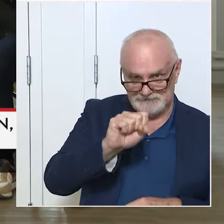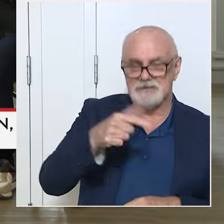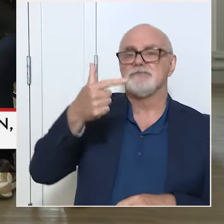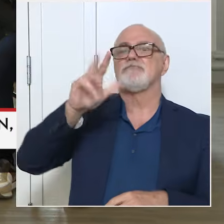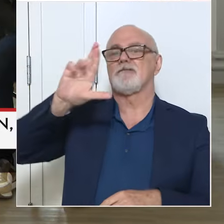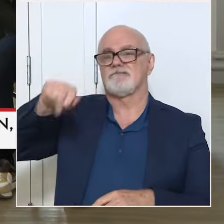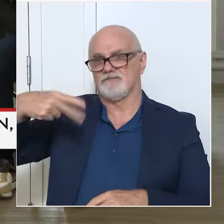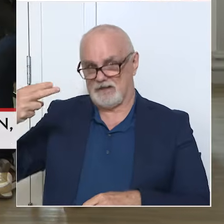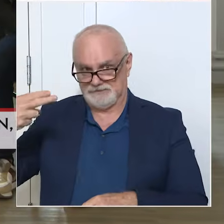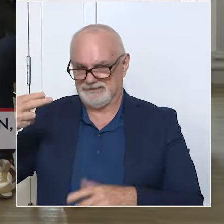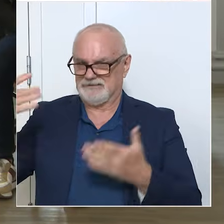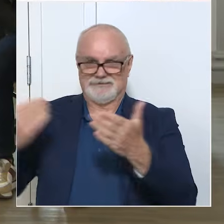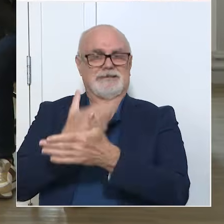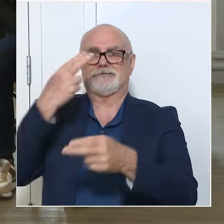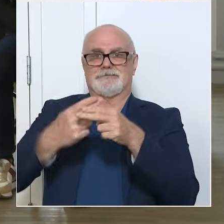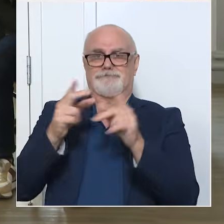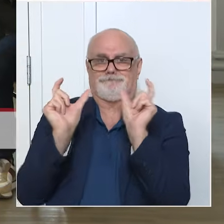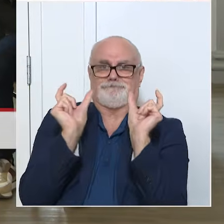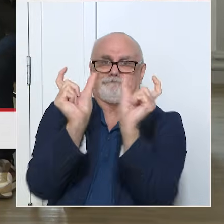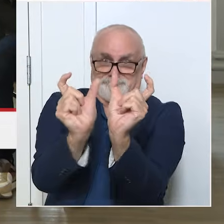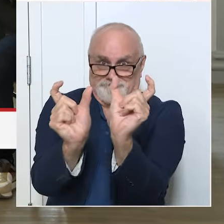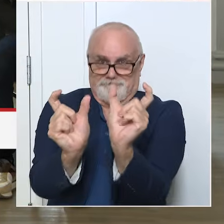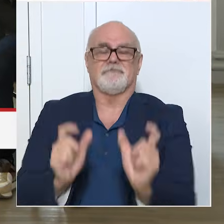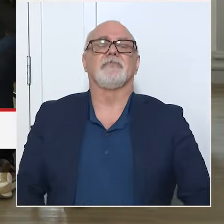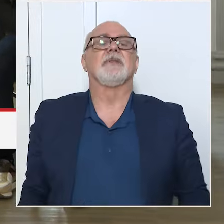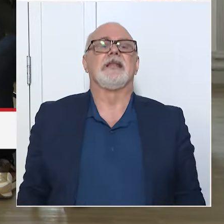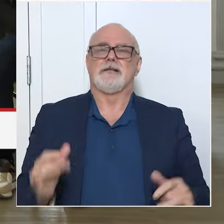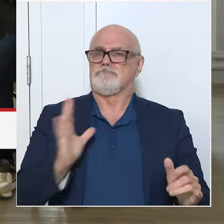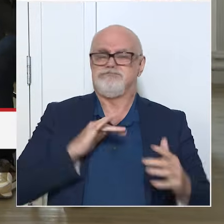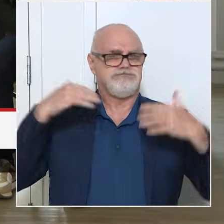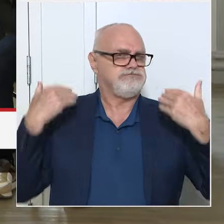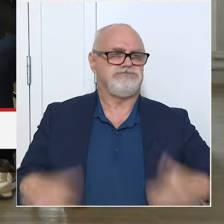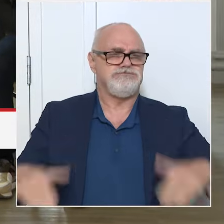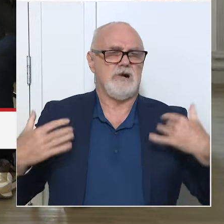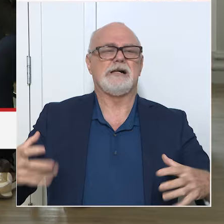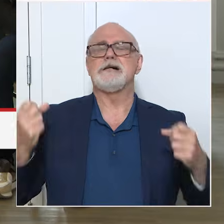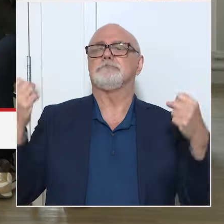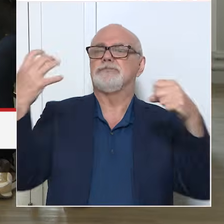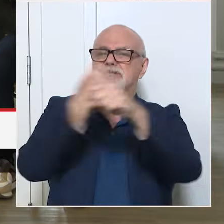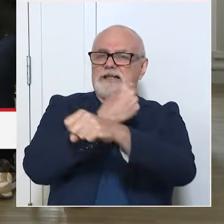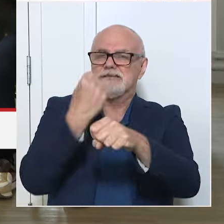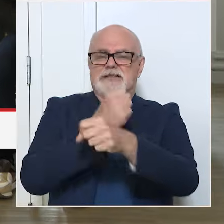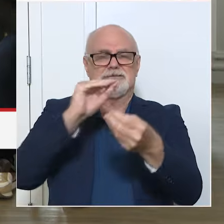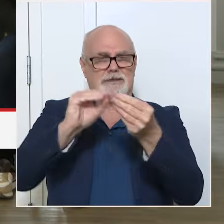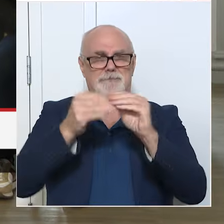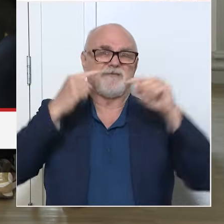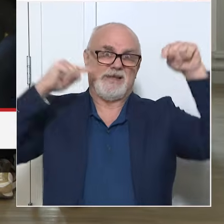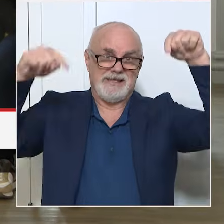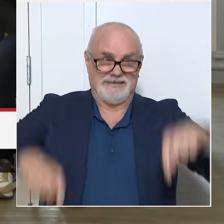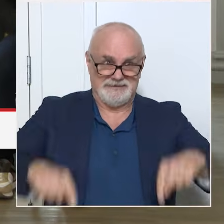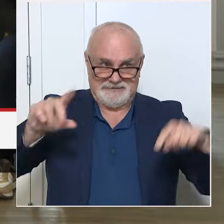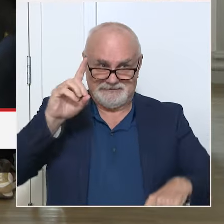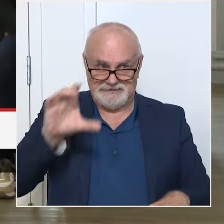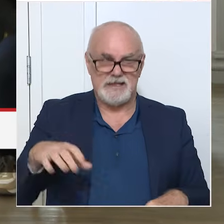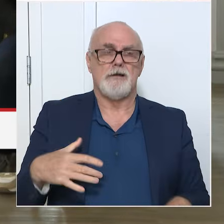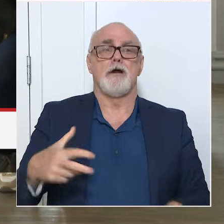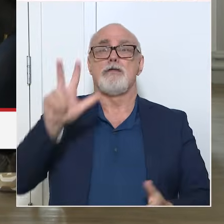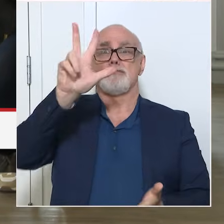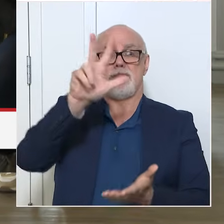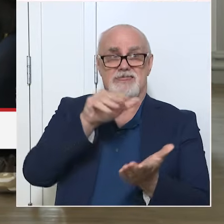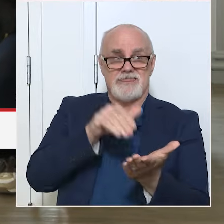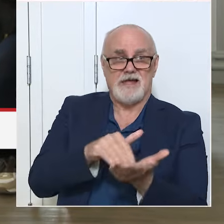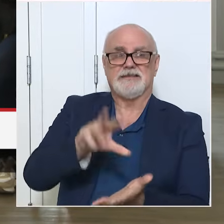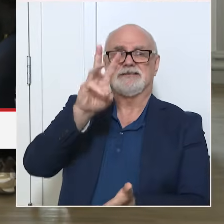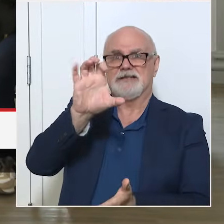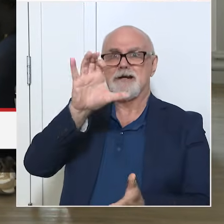today. A few quick stats. Today, amongst our 36 people here, 76% of